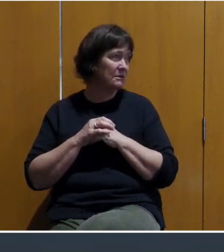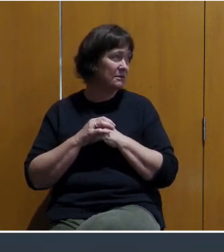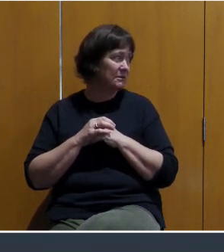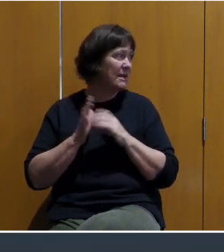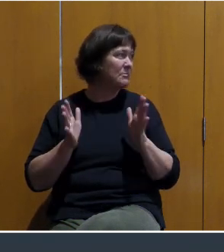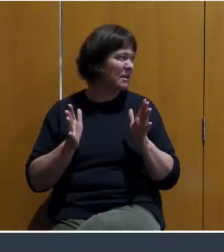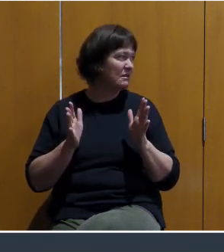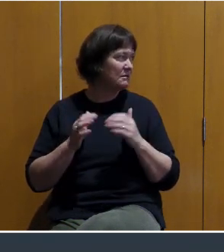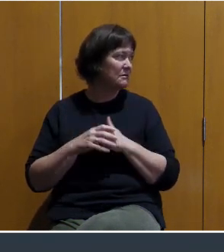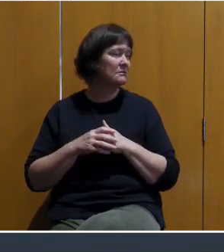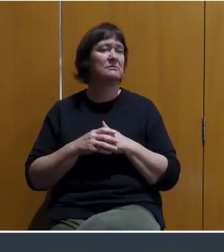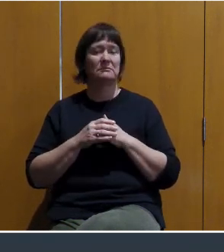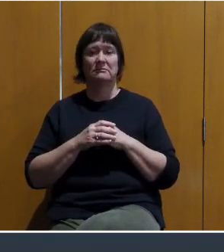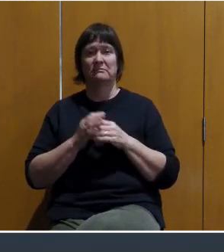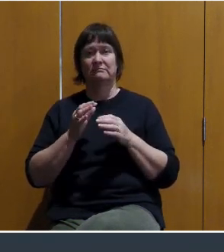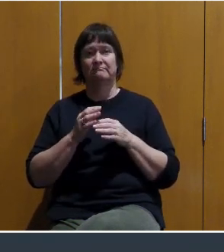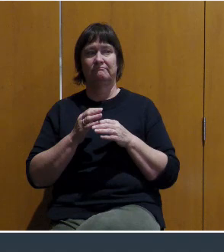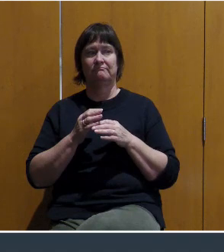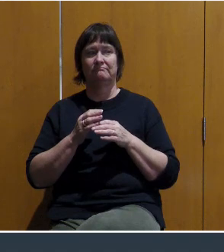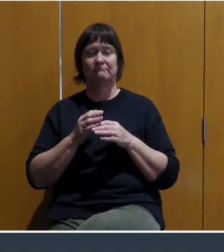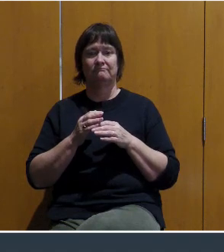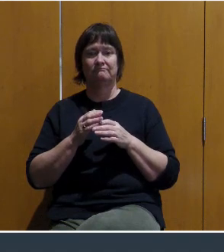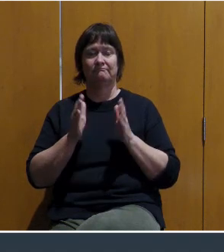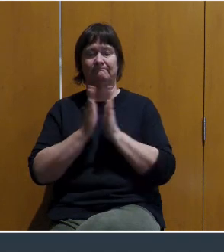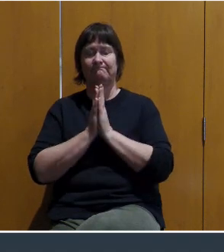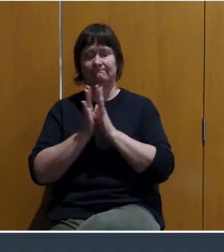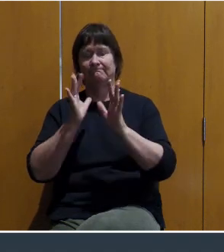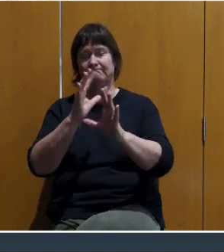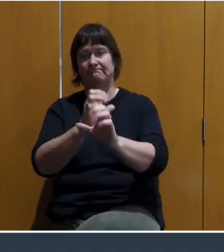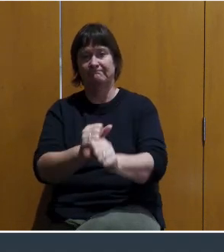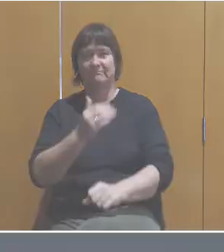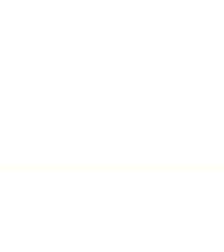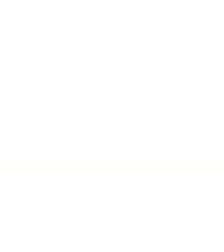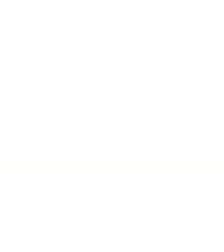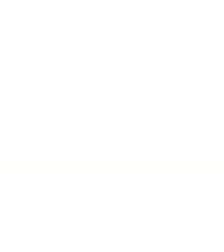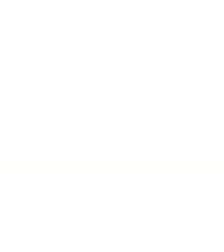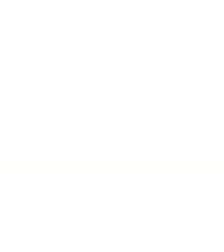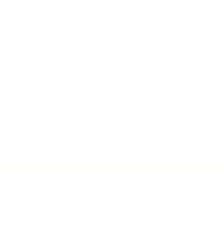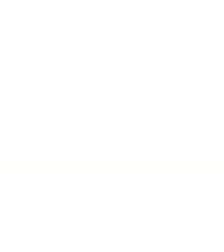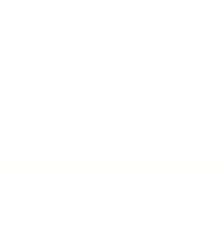Thank you.